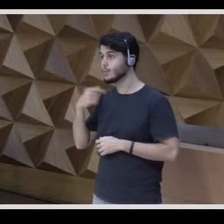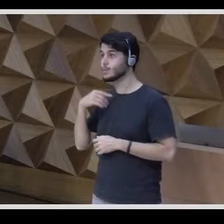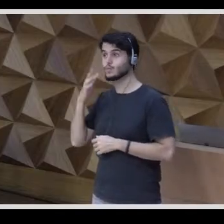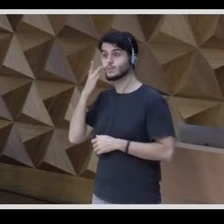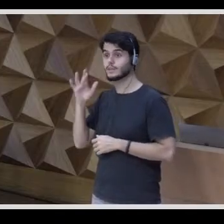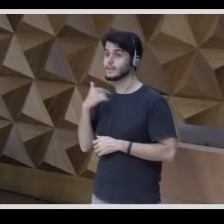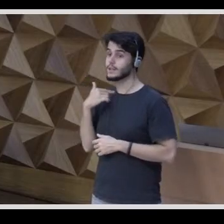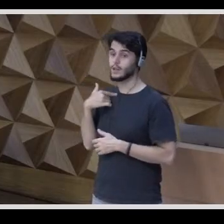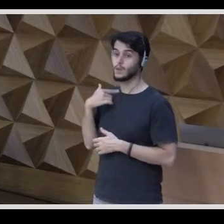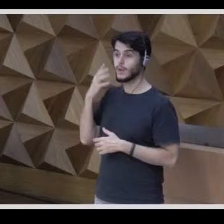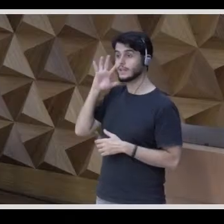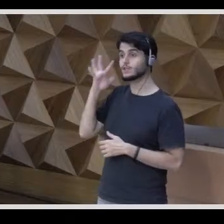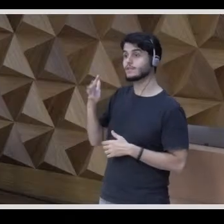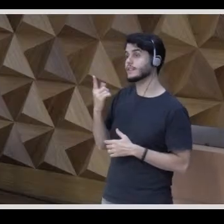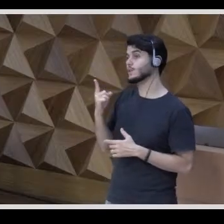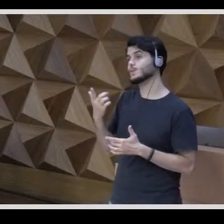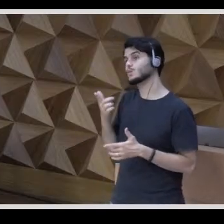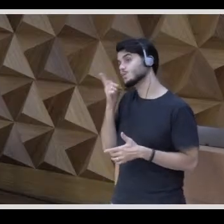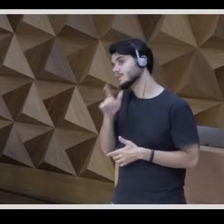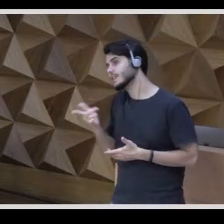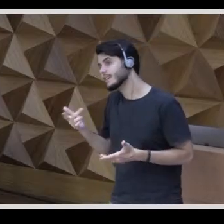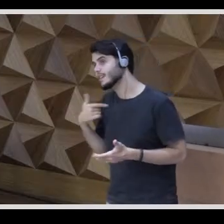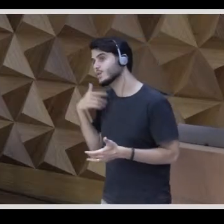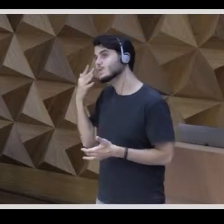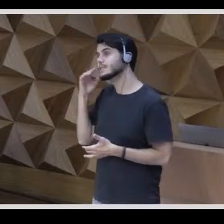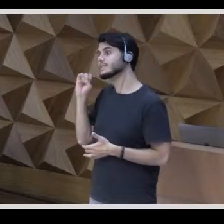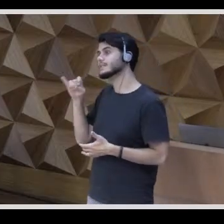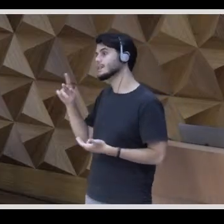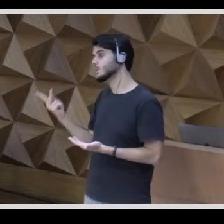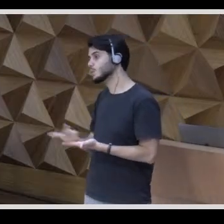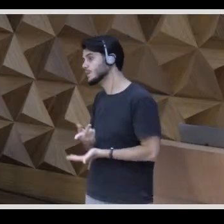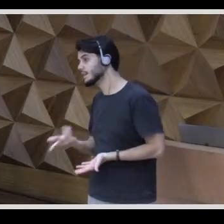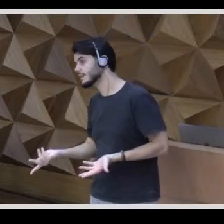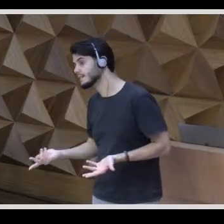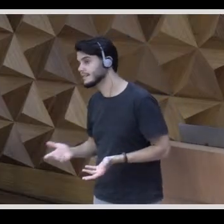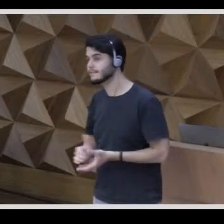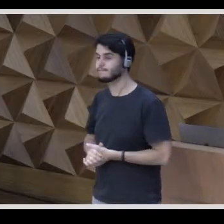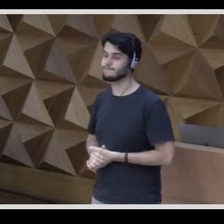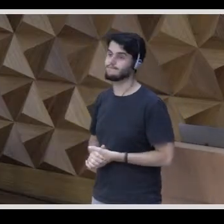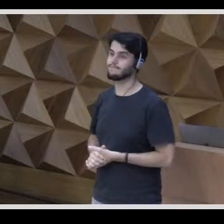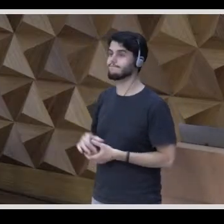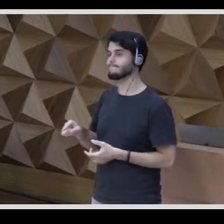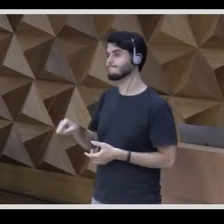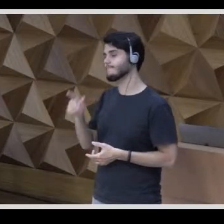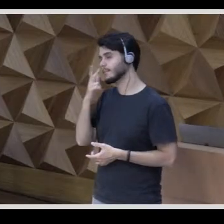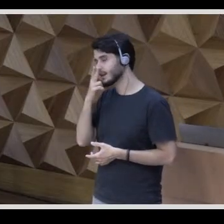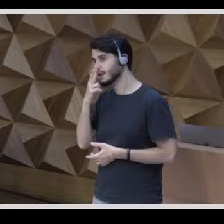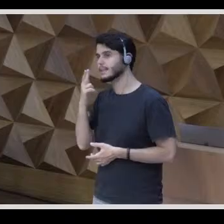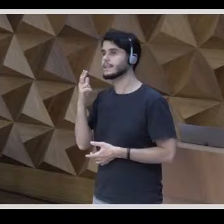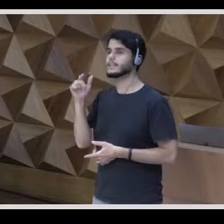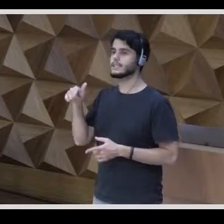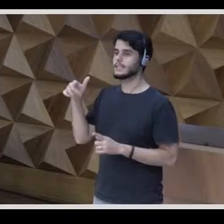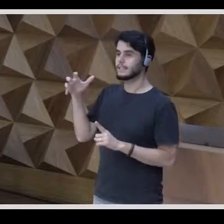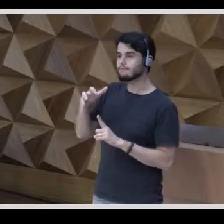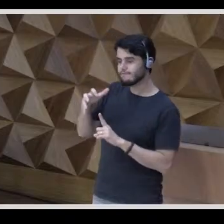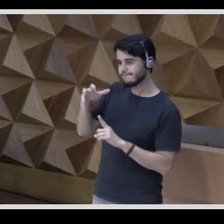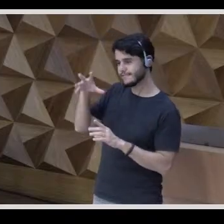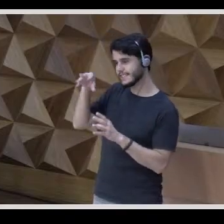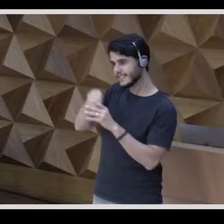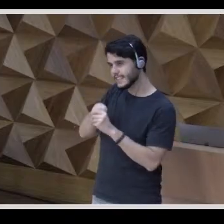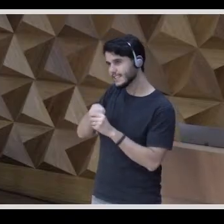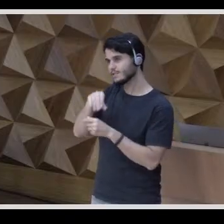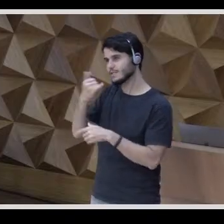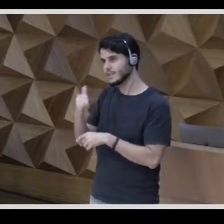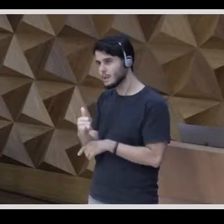happening. And you're right, it's kind of, the infiltration on the mobile phone is daily. I had a new one today where I was messaging home. I